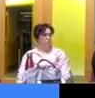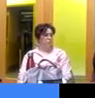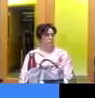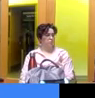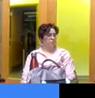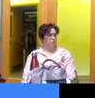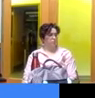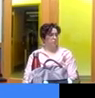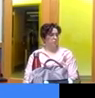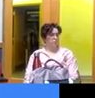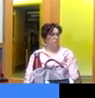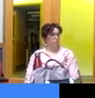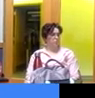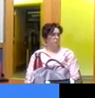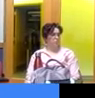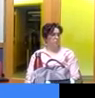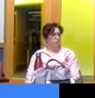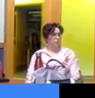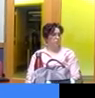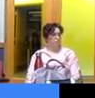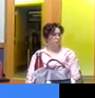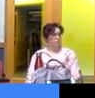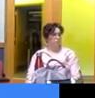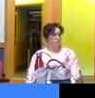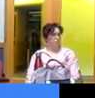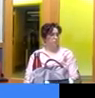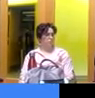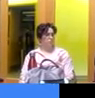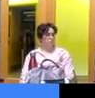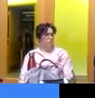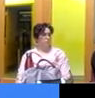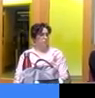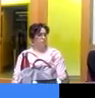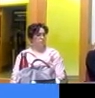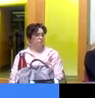nonverbal cues. We give them choices throughout the visit. So it's very much